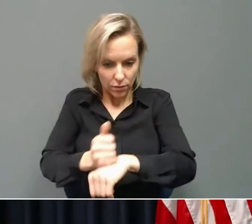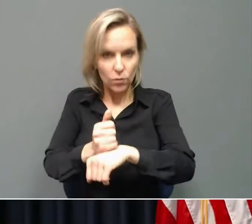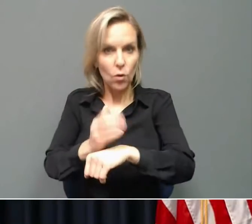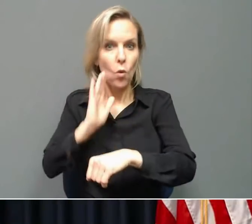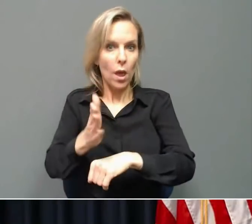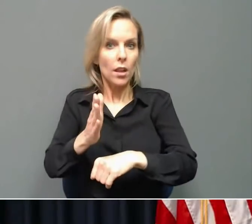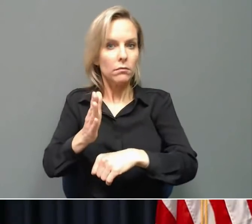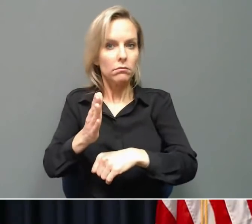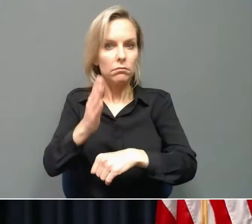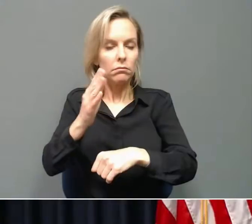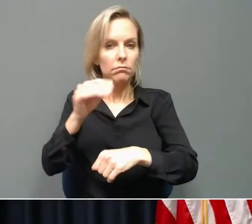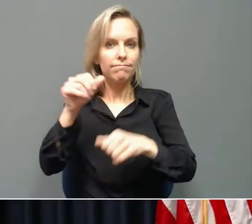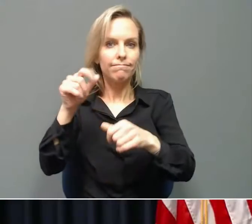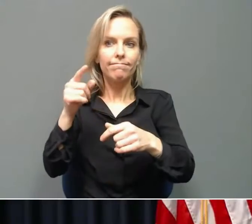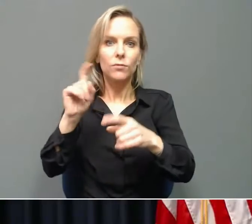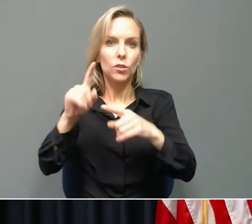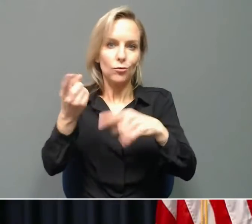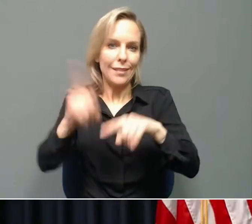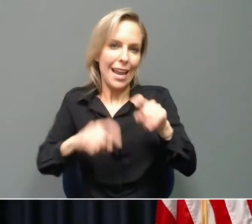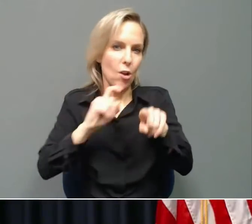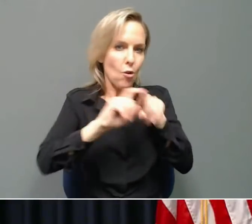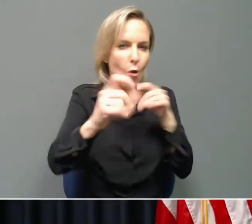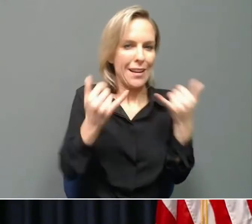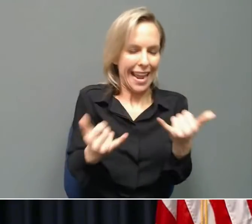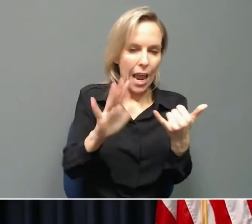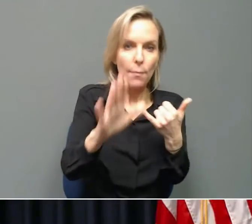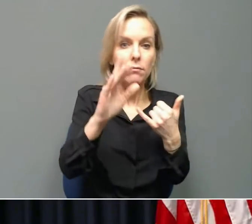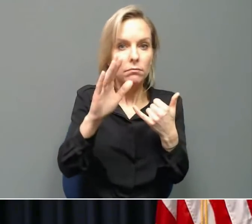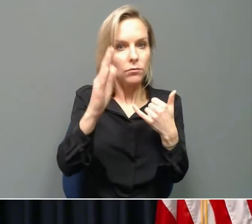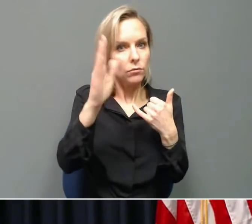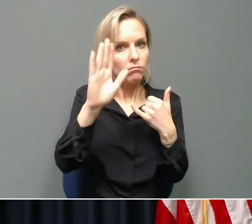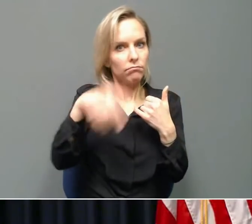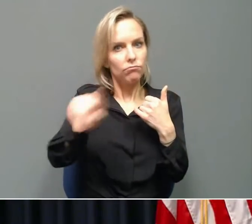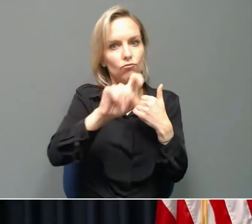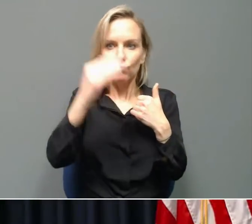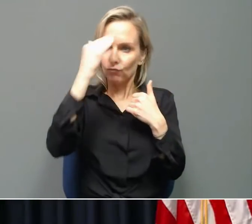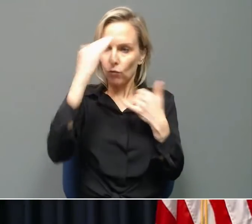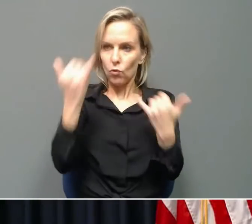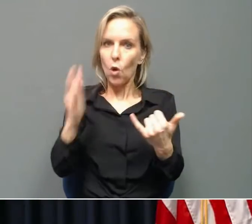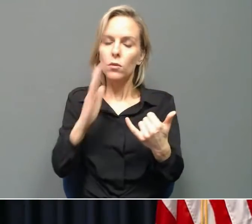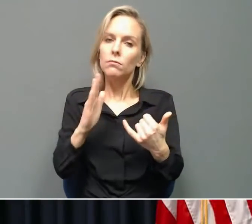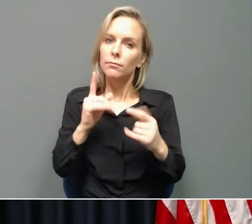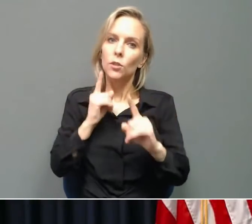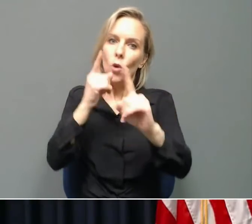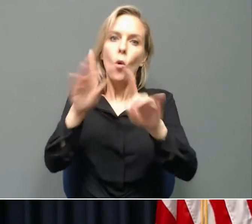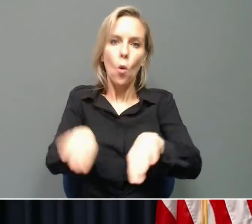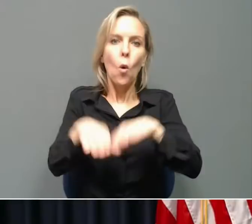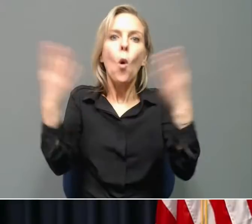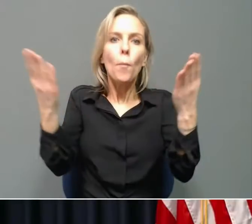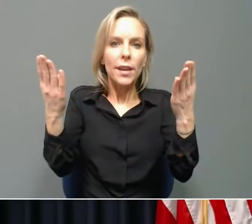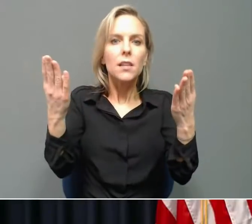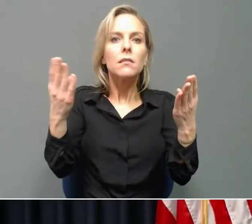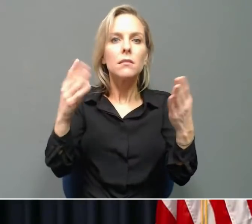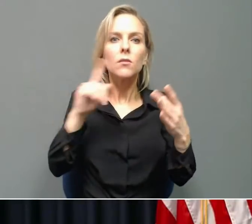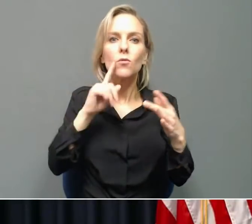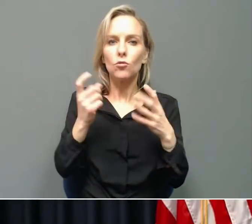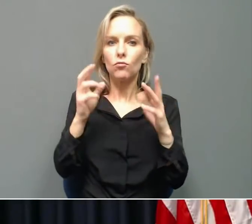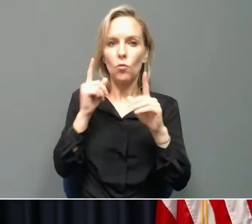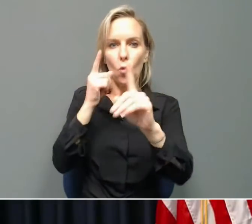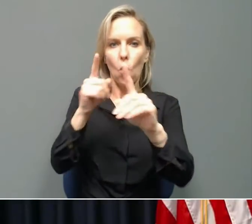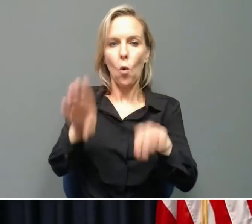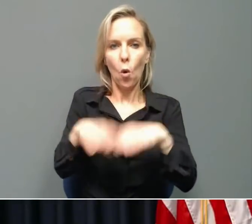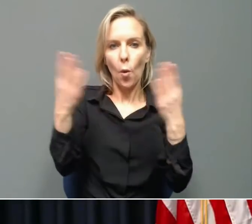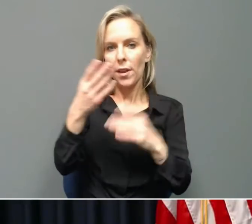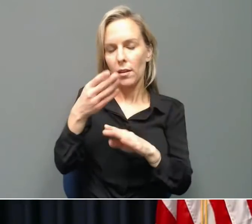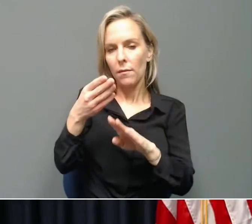no one to call for it now. But know that we are working to get those open, and we believe we can do it safely on April 15th.